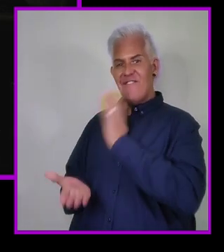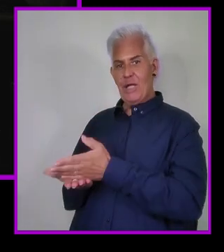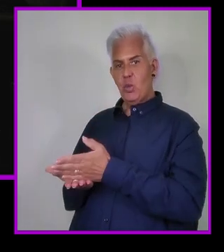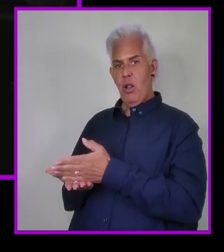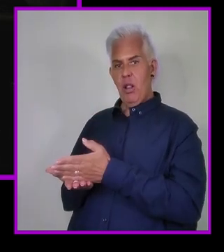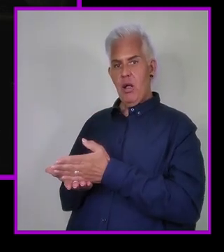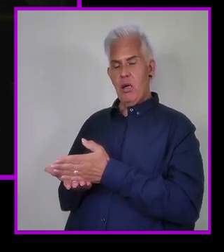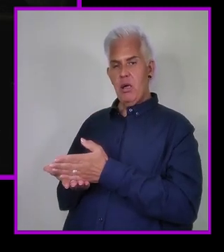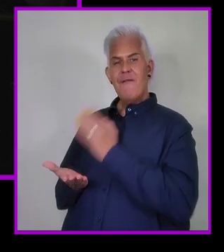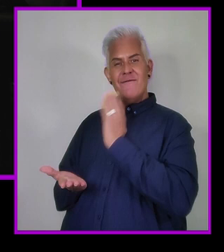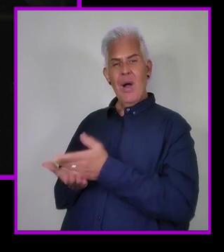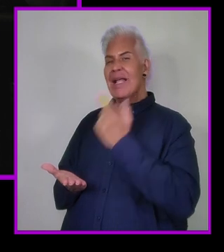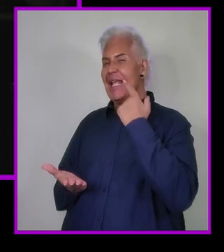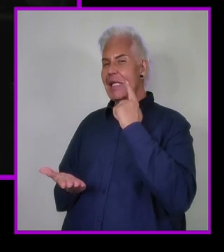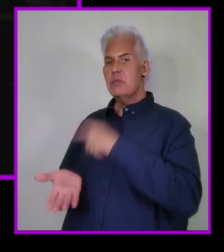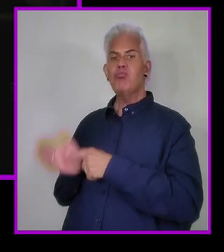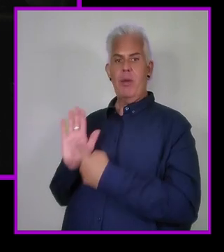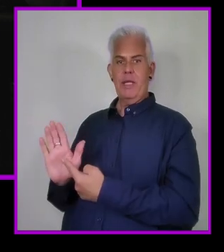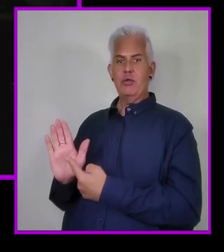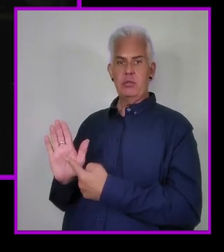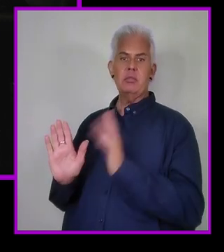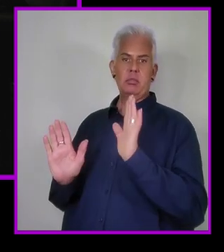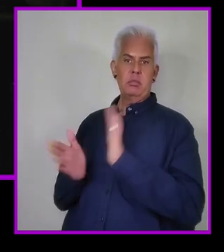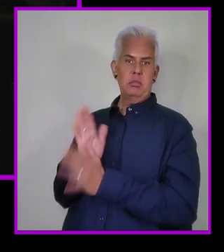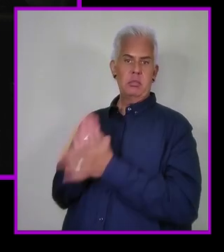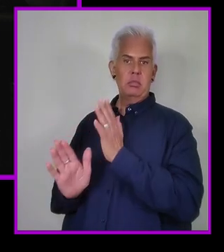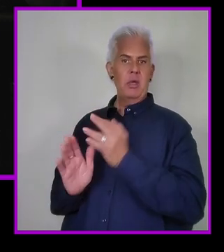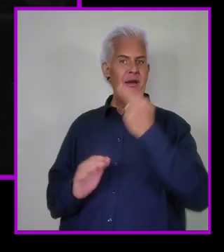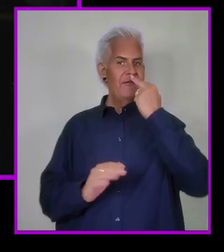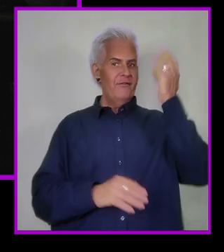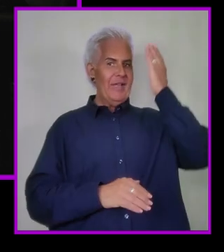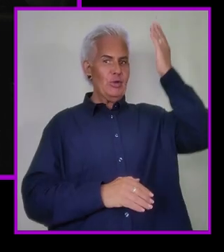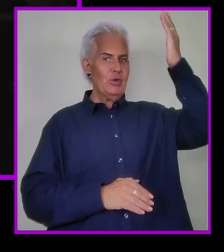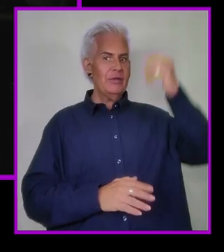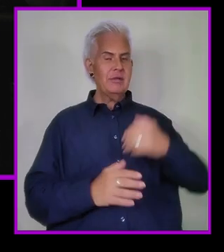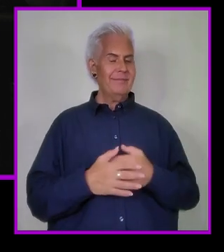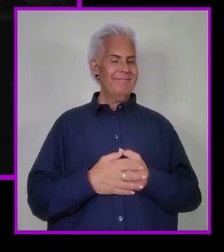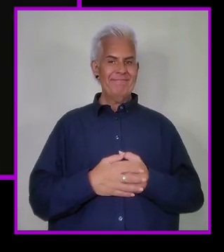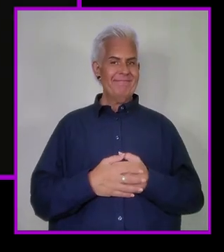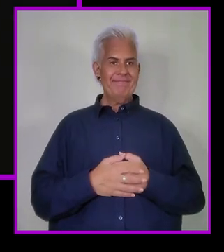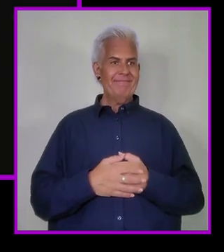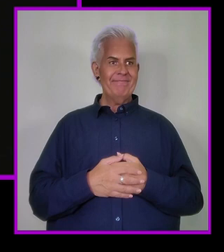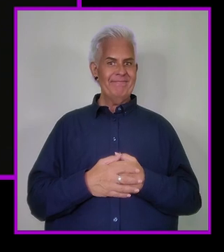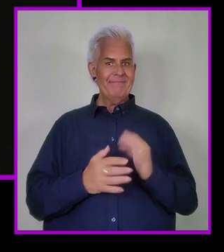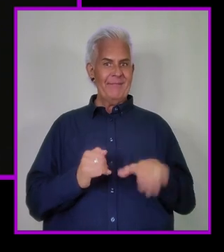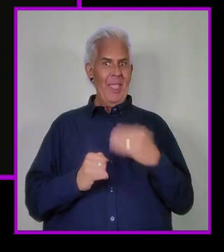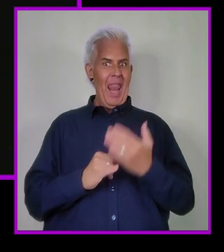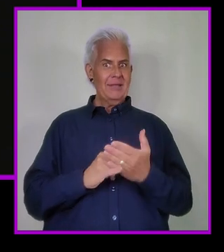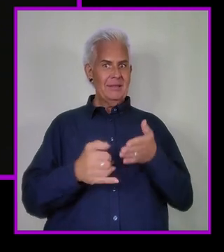think factual is so much easier for representation. It just is. Yeah, yeah. Fiction is, like, the last kind of big